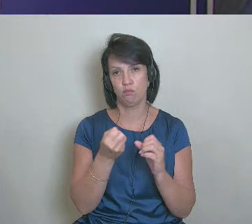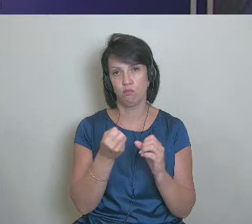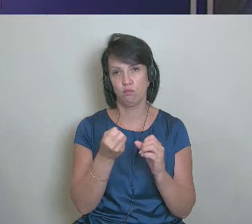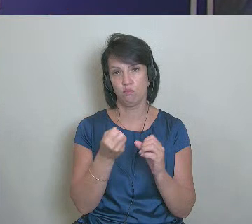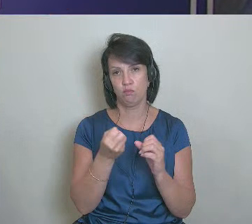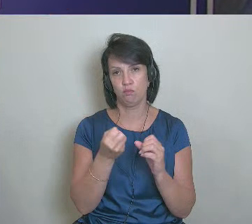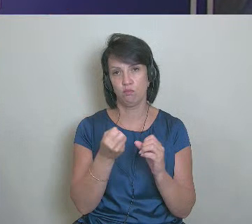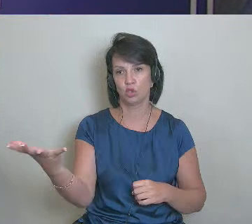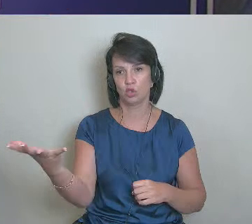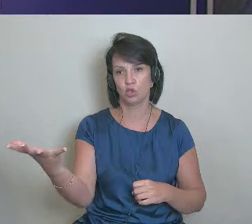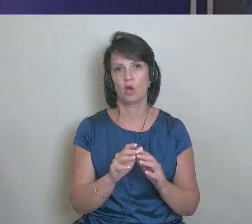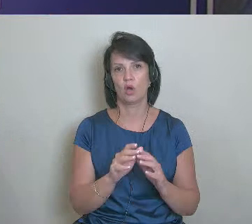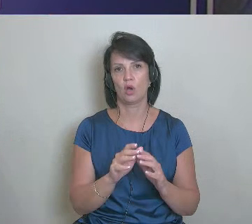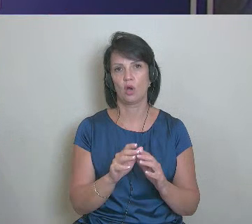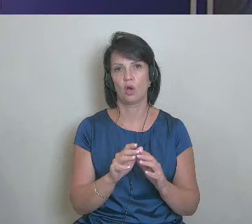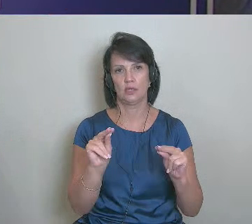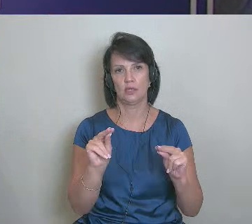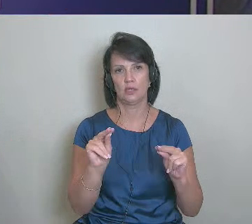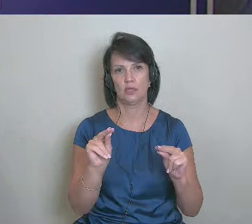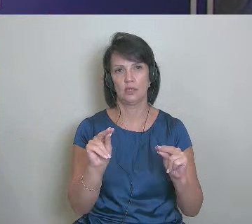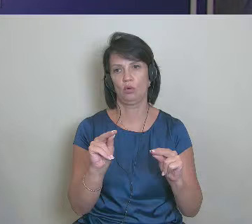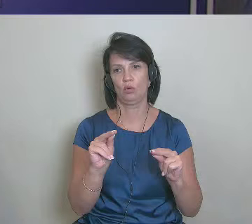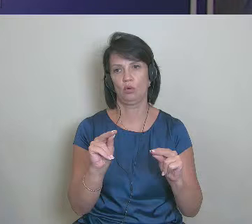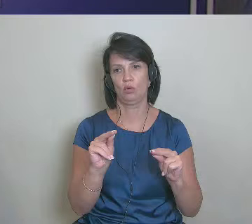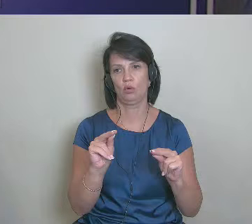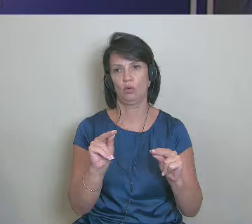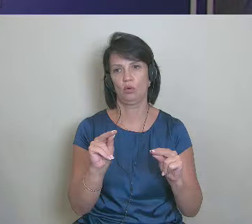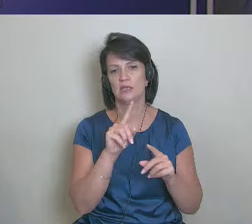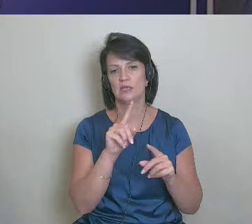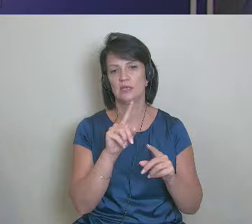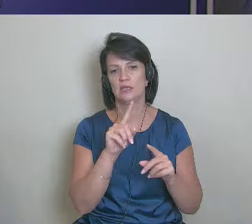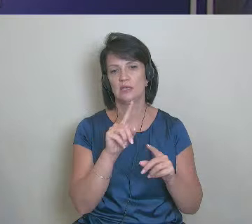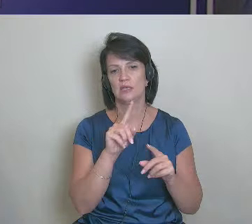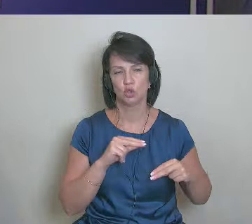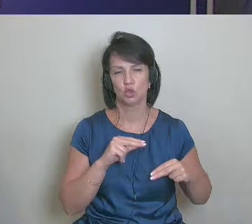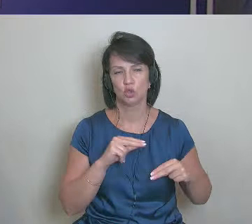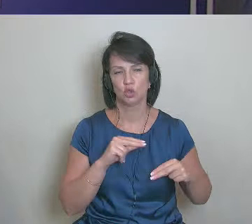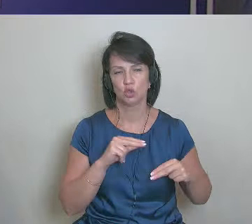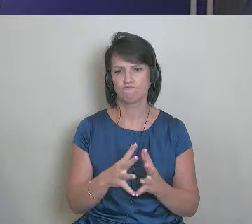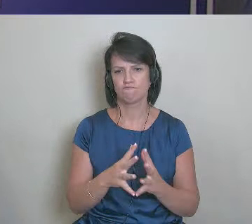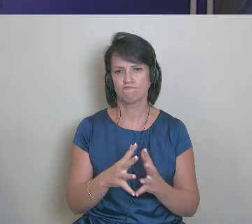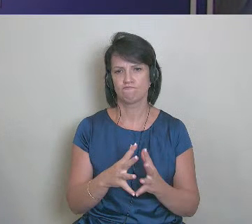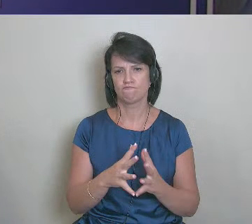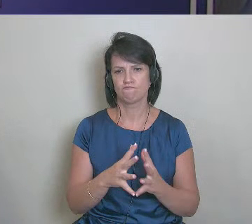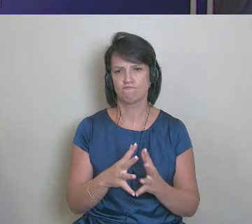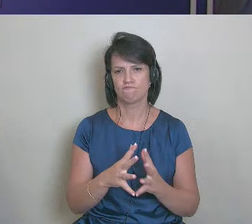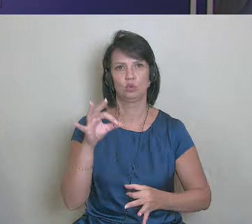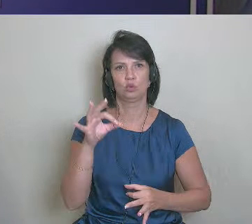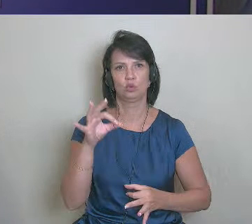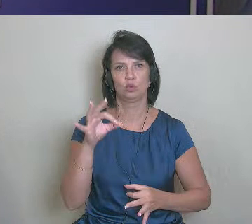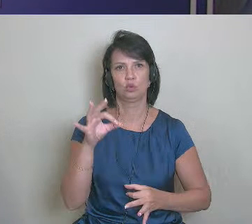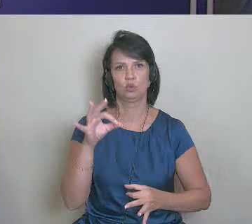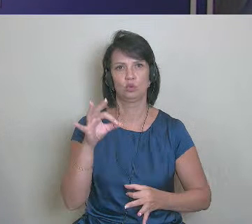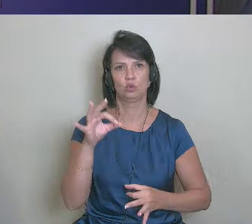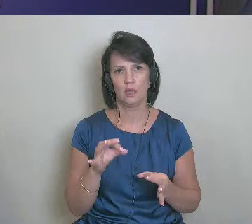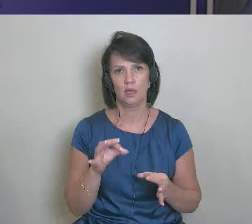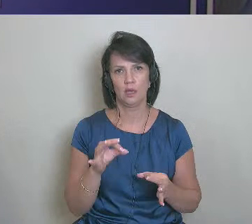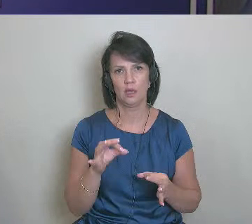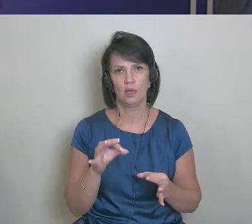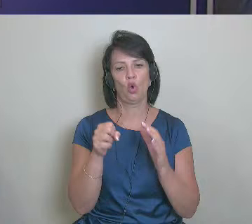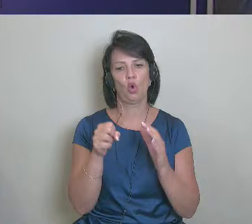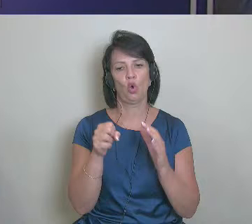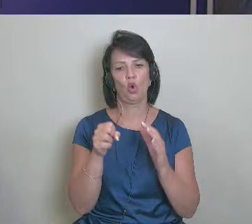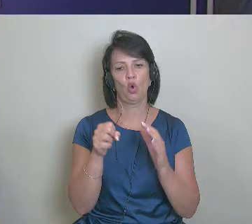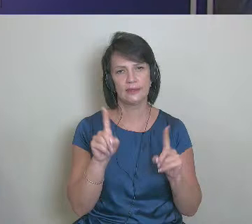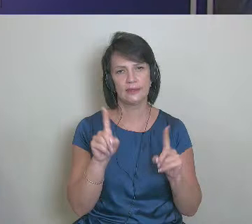public will trust the outcome of the process. That's part of the inclusive, transparent process with